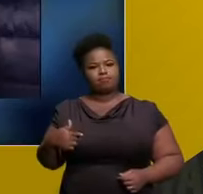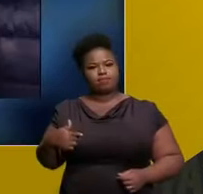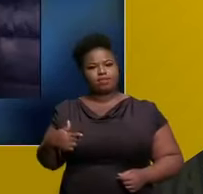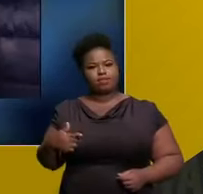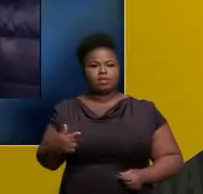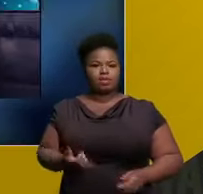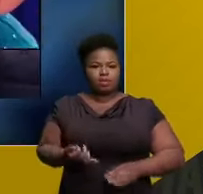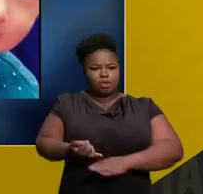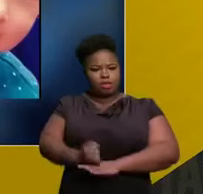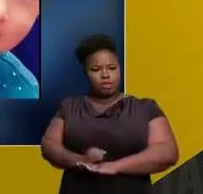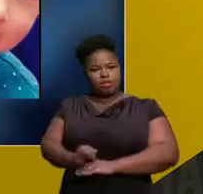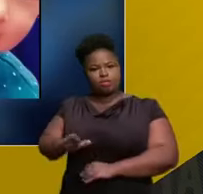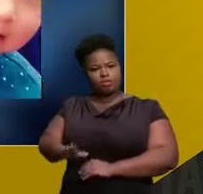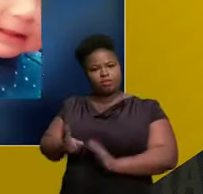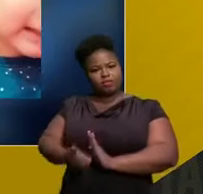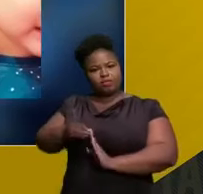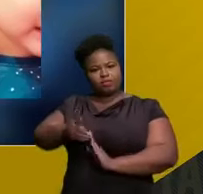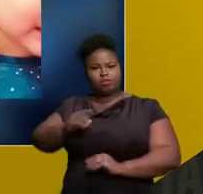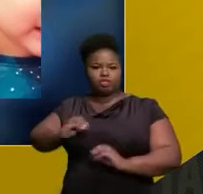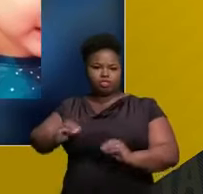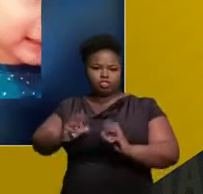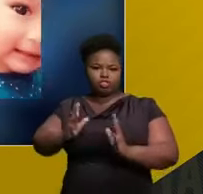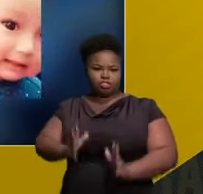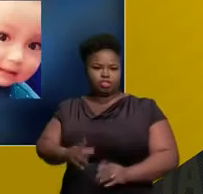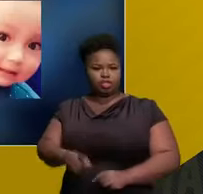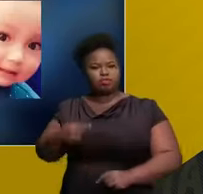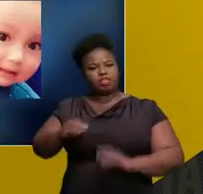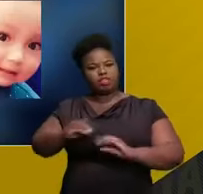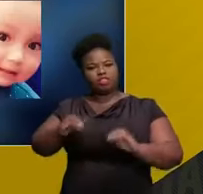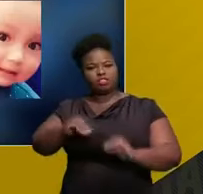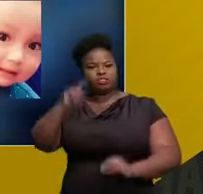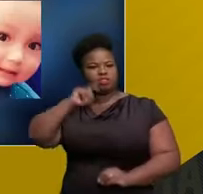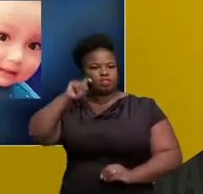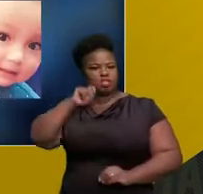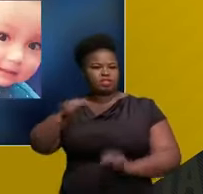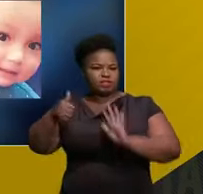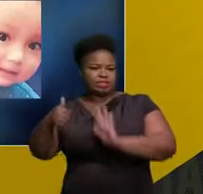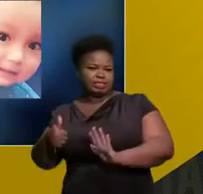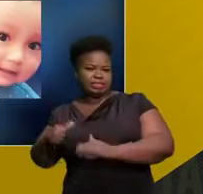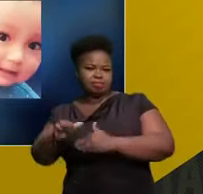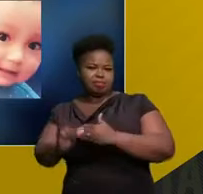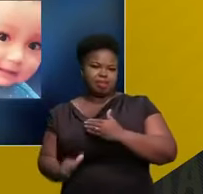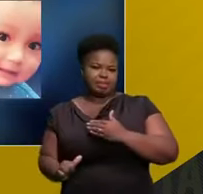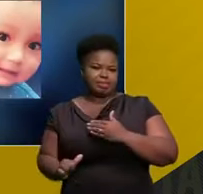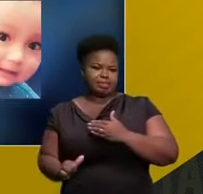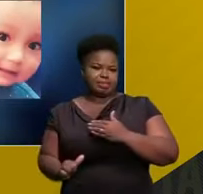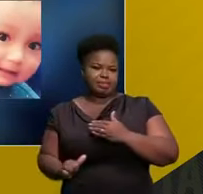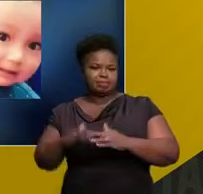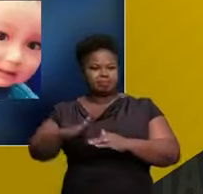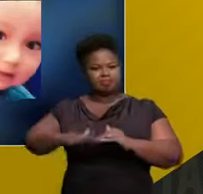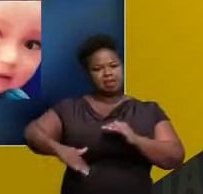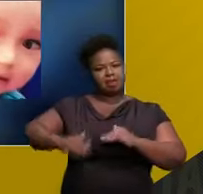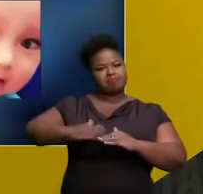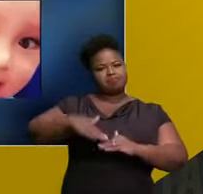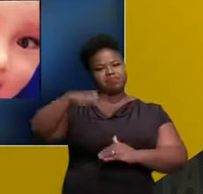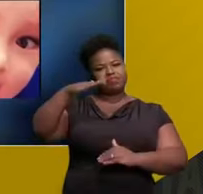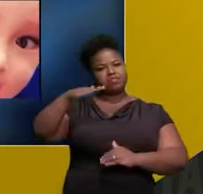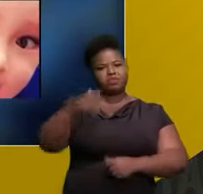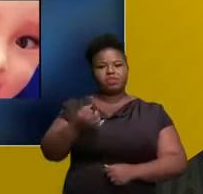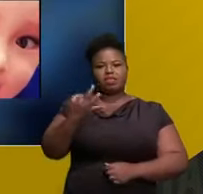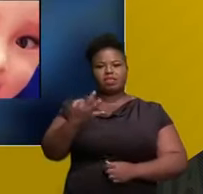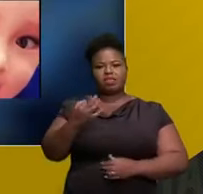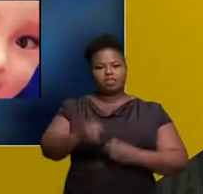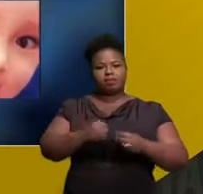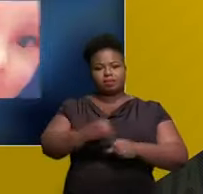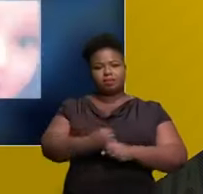early childhood development teacher, so I teach children from the ages of 6 months all the way to 3 years old, and